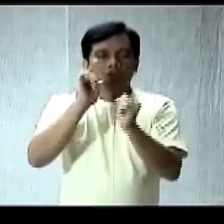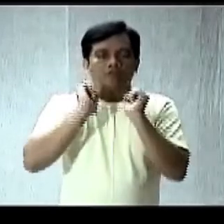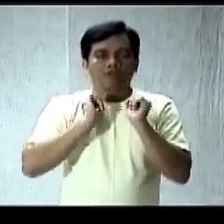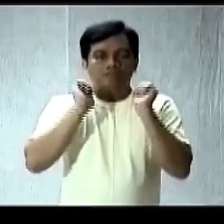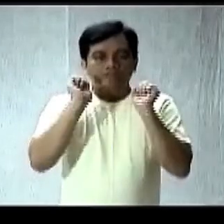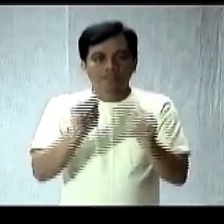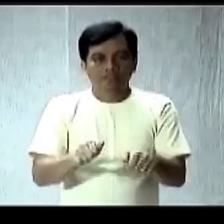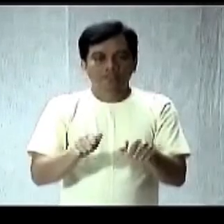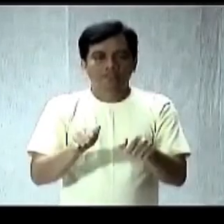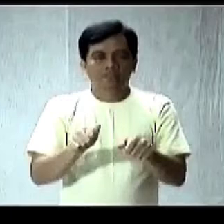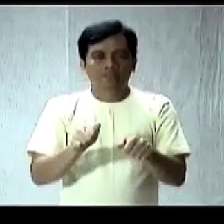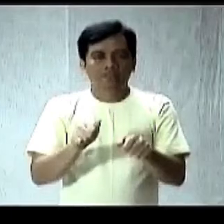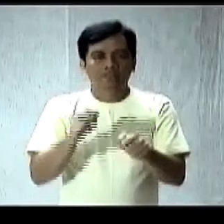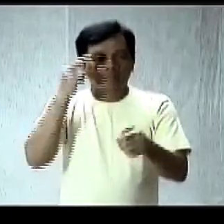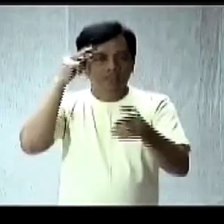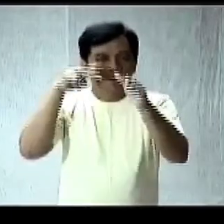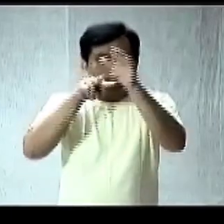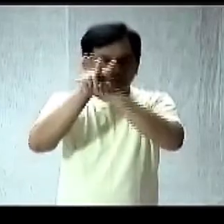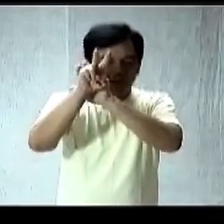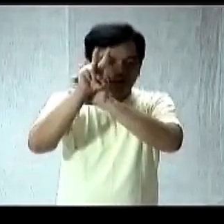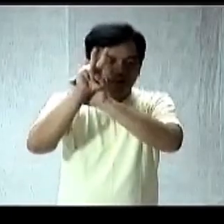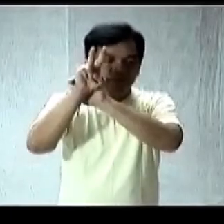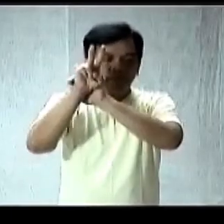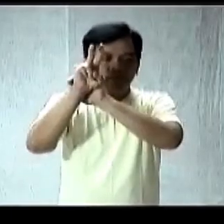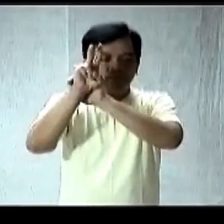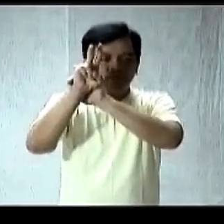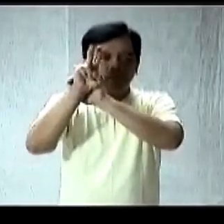that I can, predict